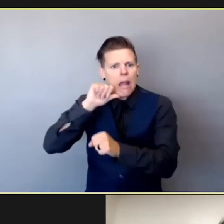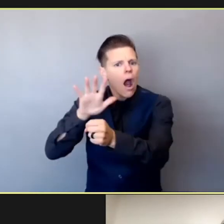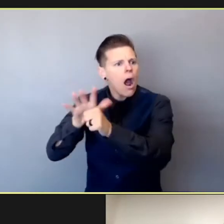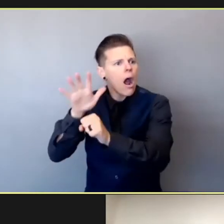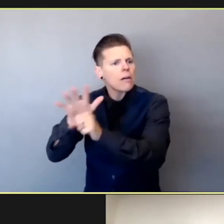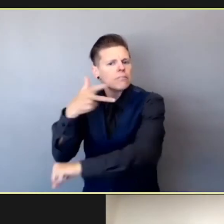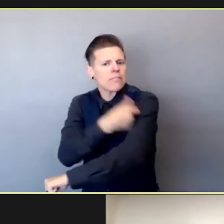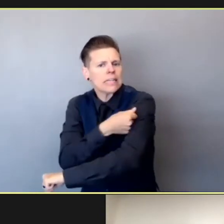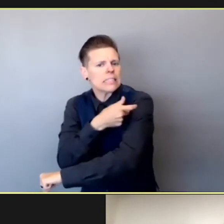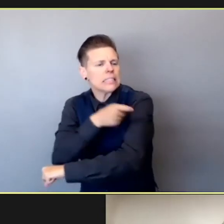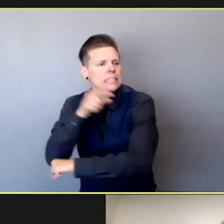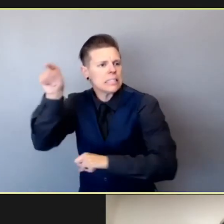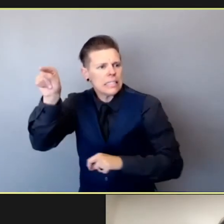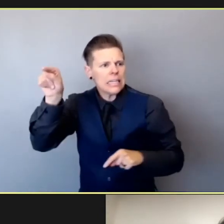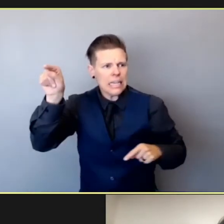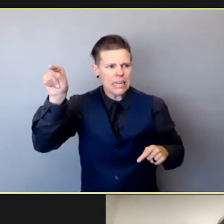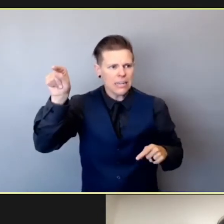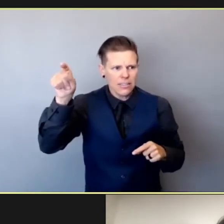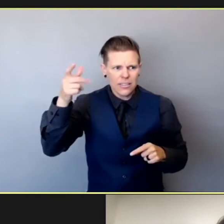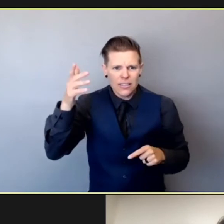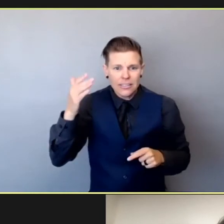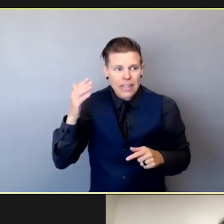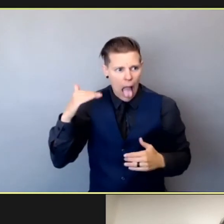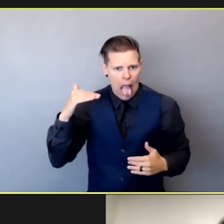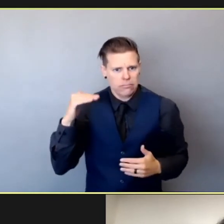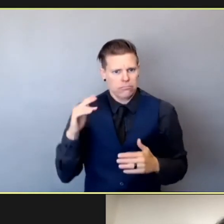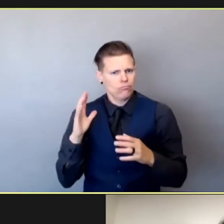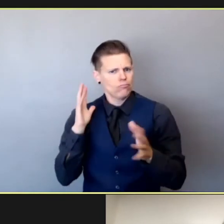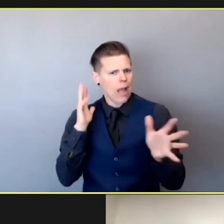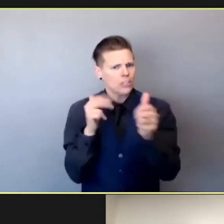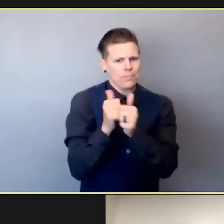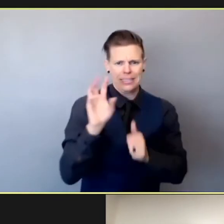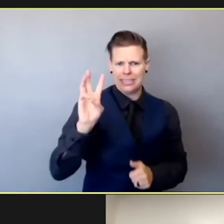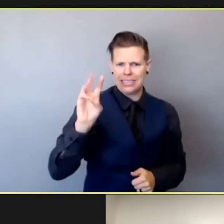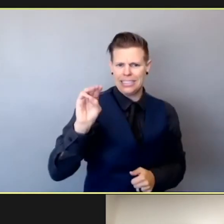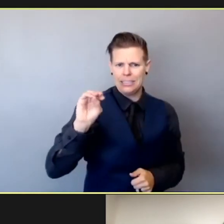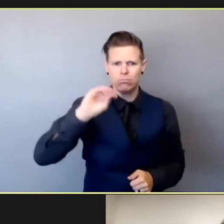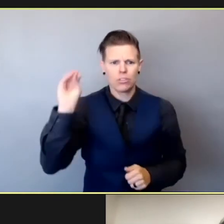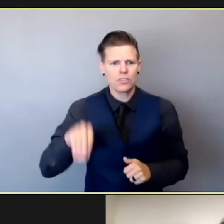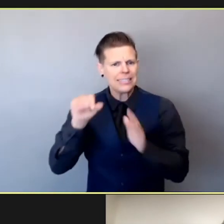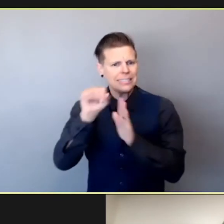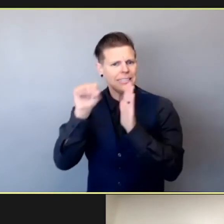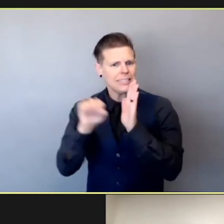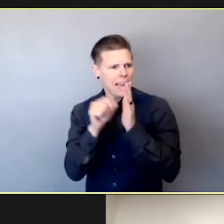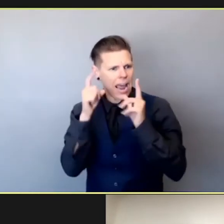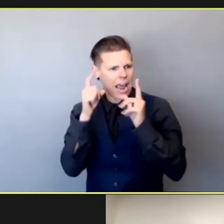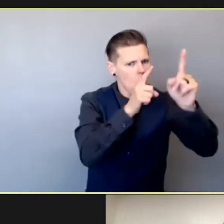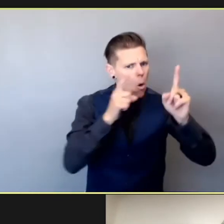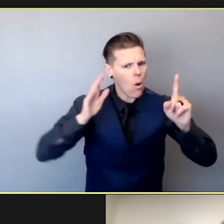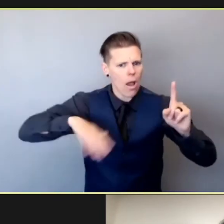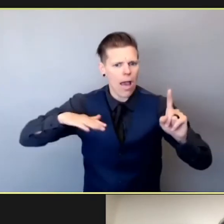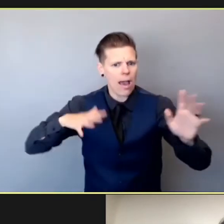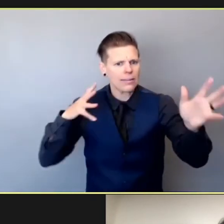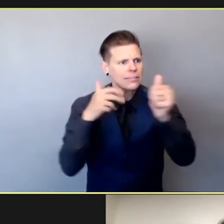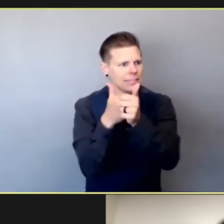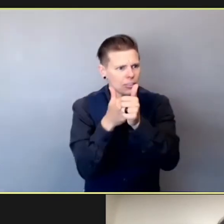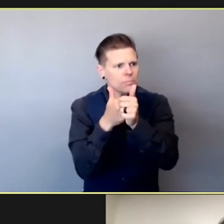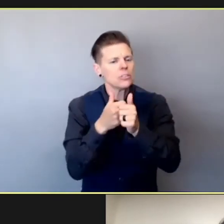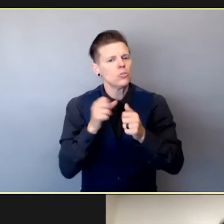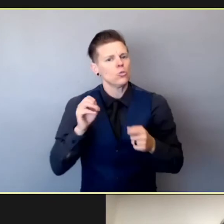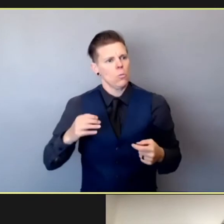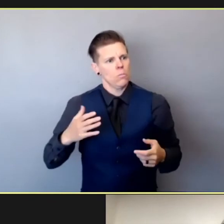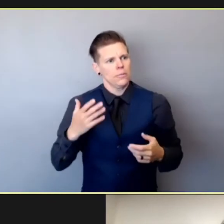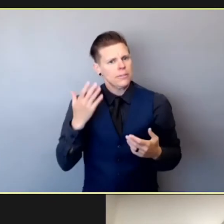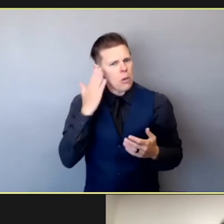vaccinated. I know that at the end of the day that getting vaccinated is a personal choice, but the data is out